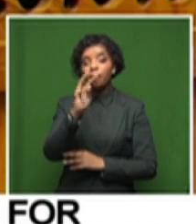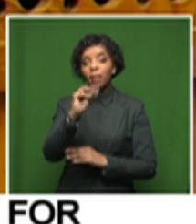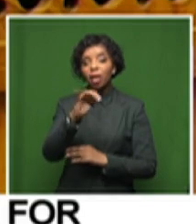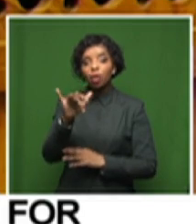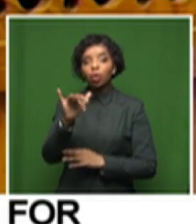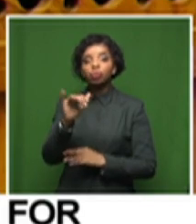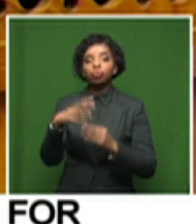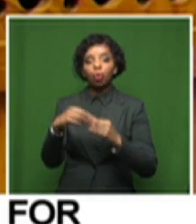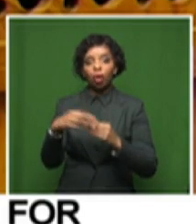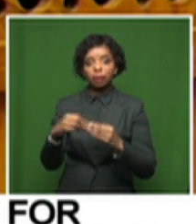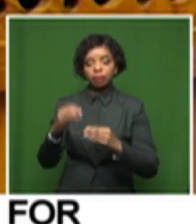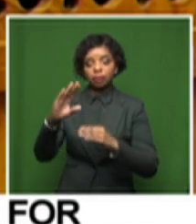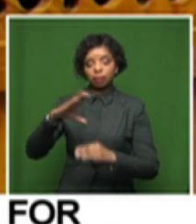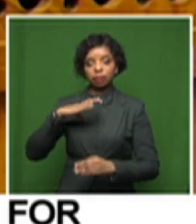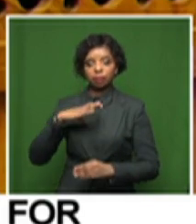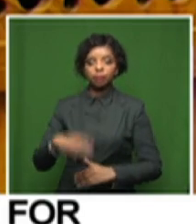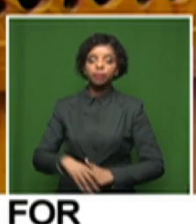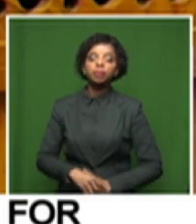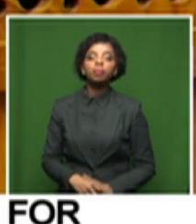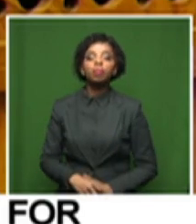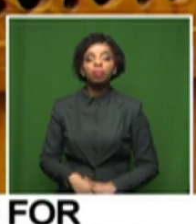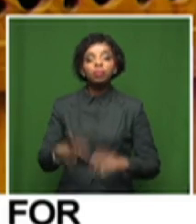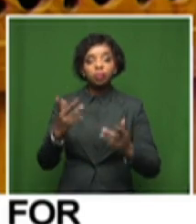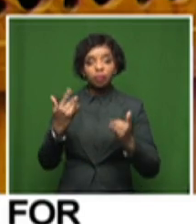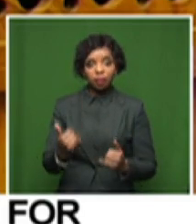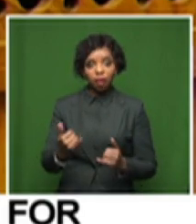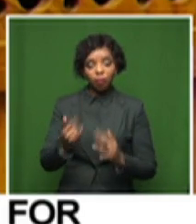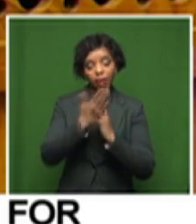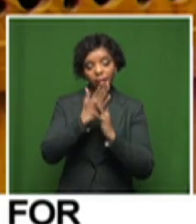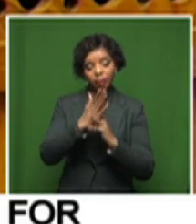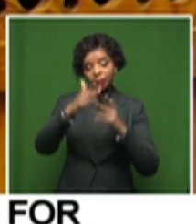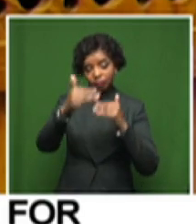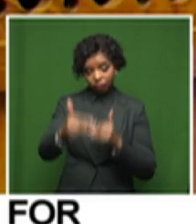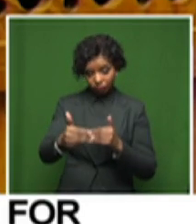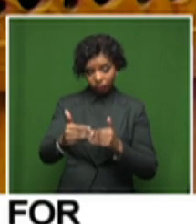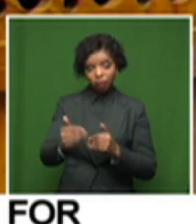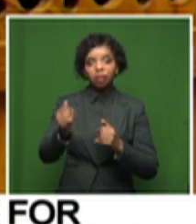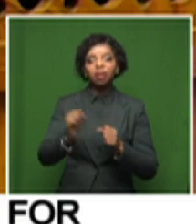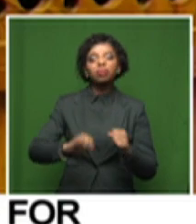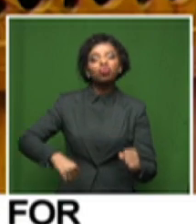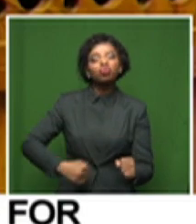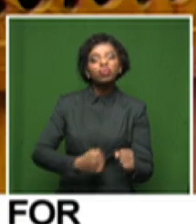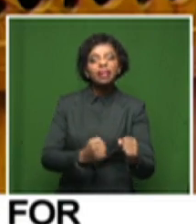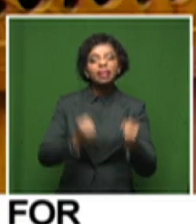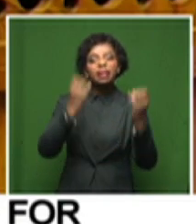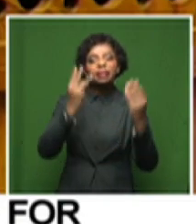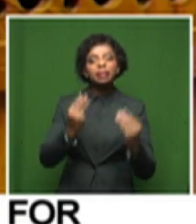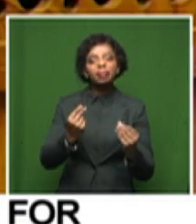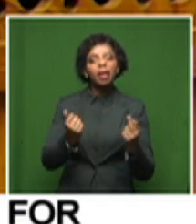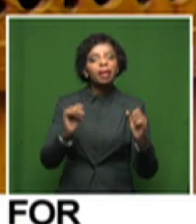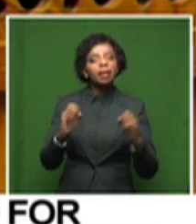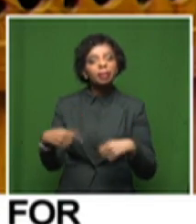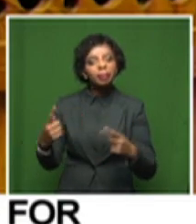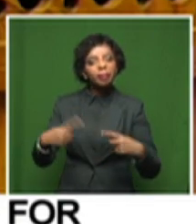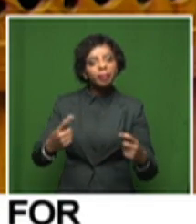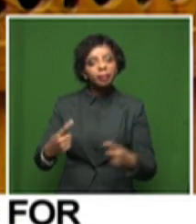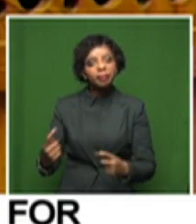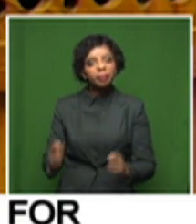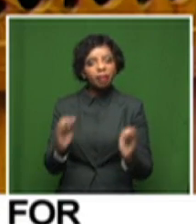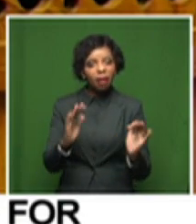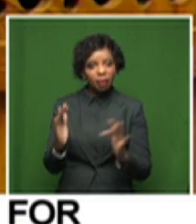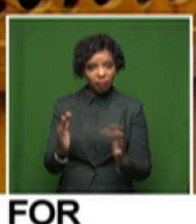to the medium-term fiscal strategy. The medium-term fiscal strategy. As we chart our